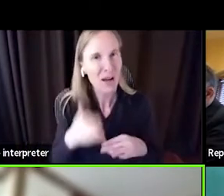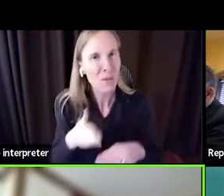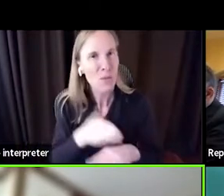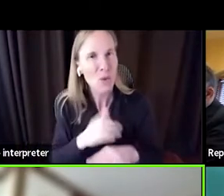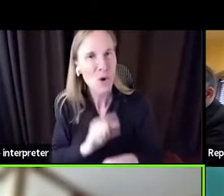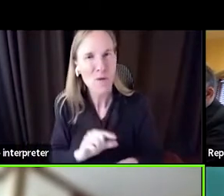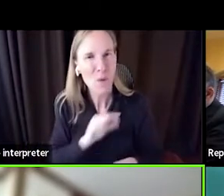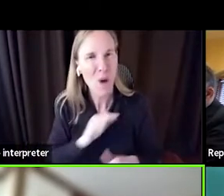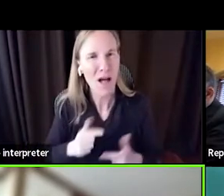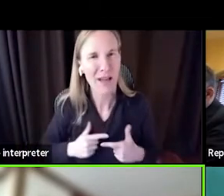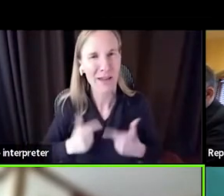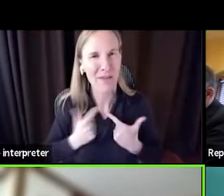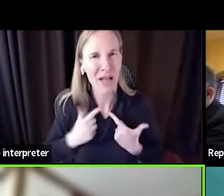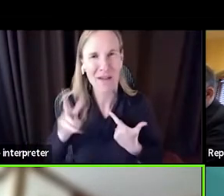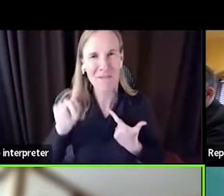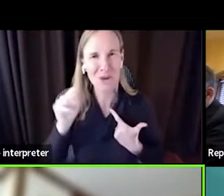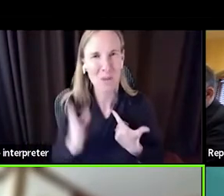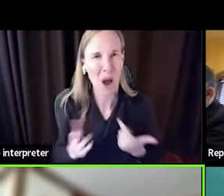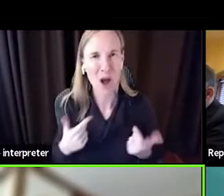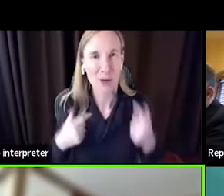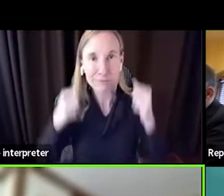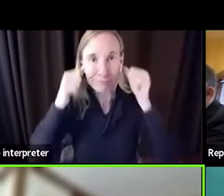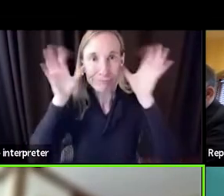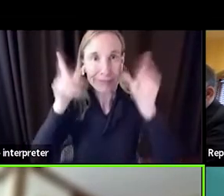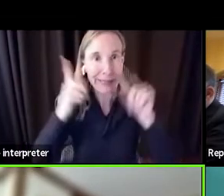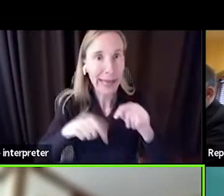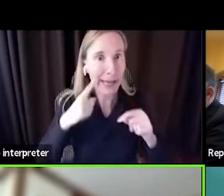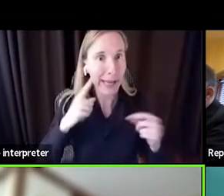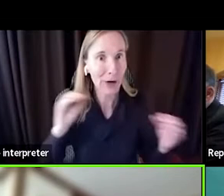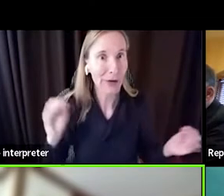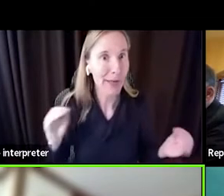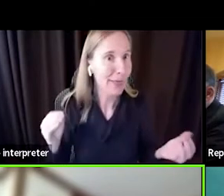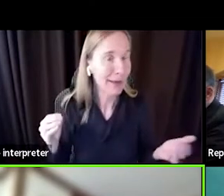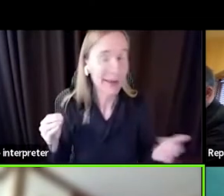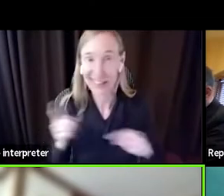many Vermonters currently unable to afford hearing assistance,